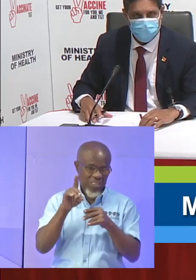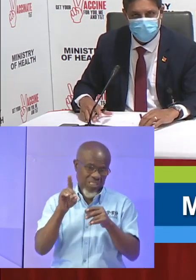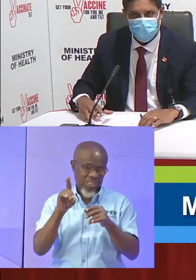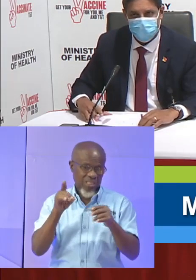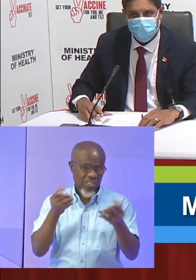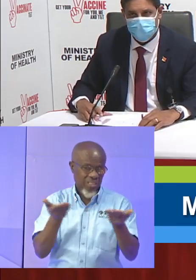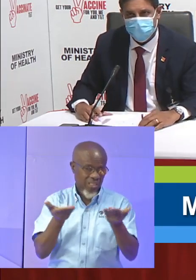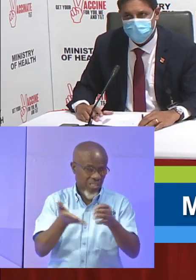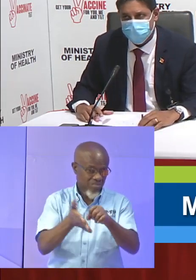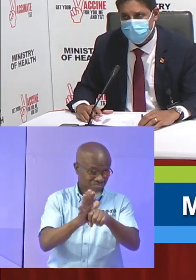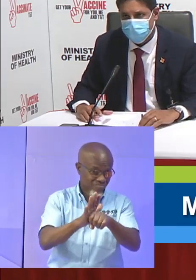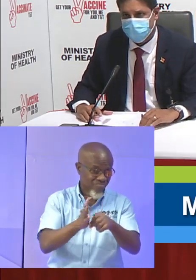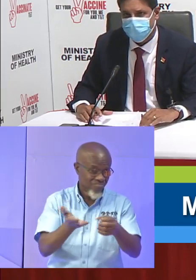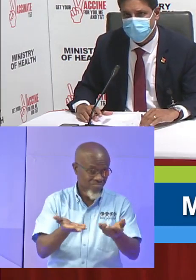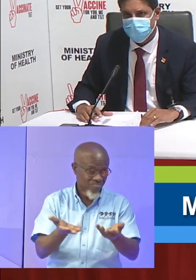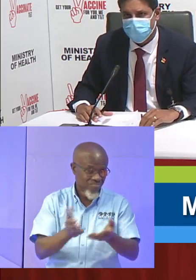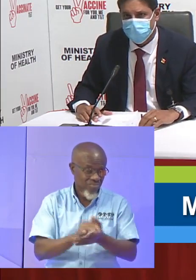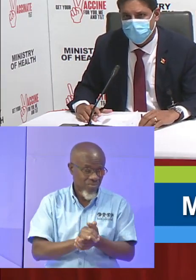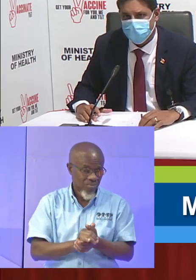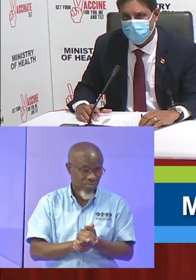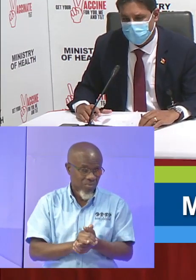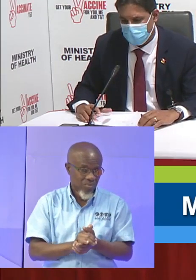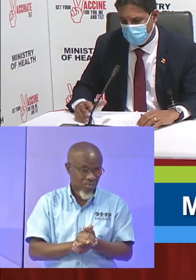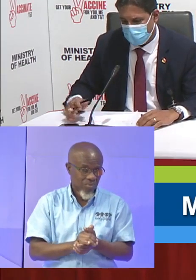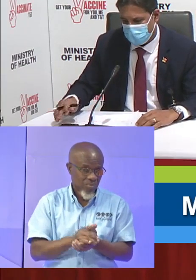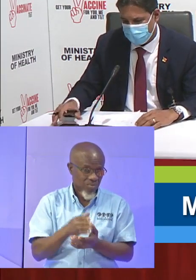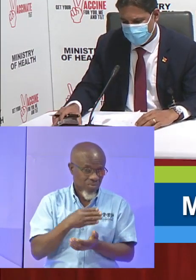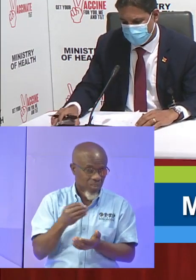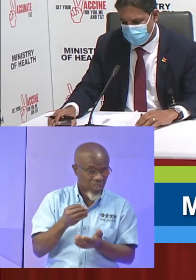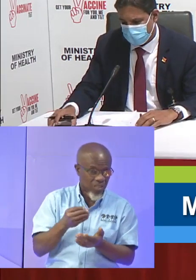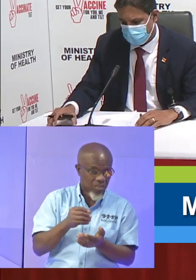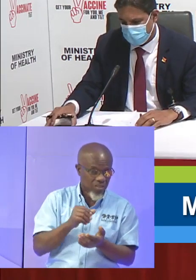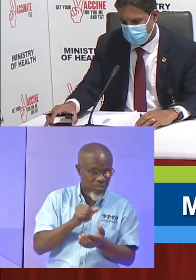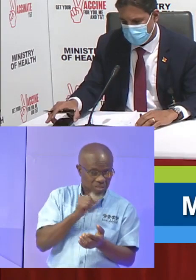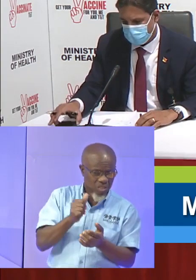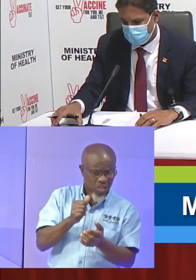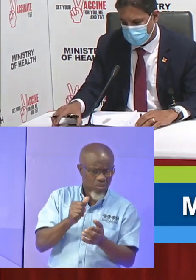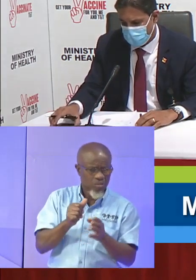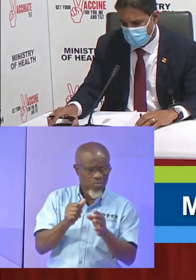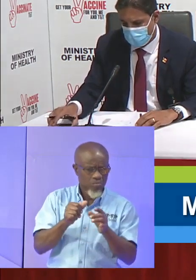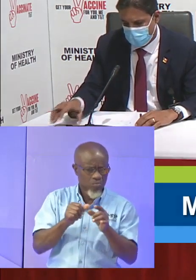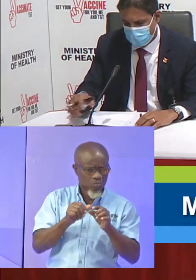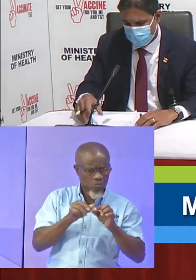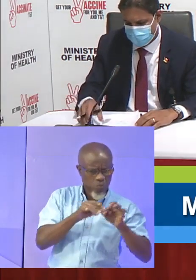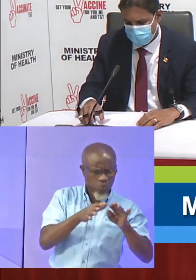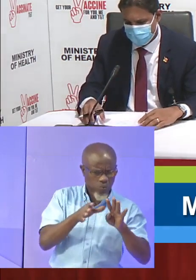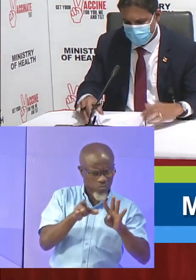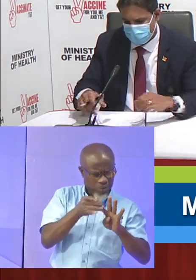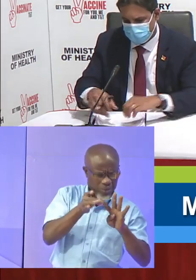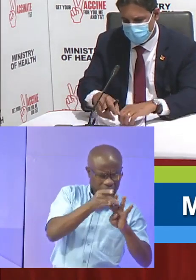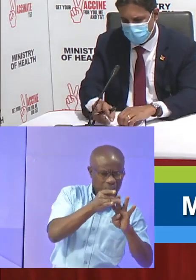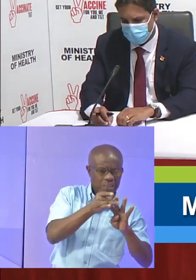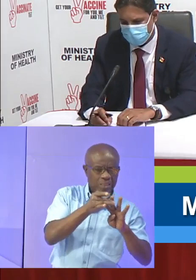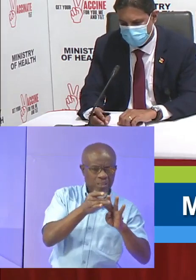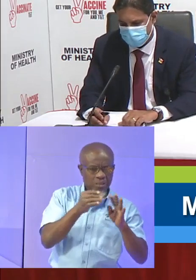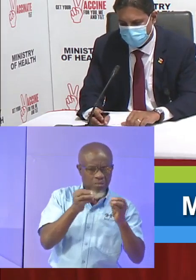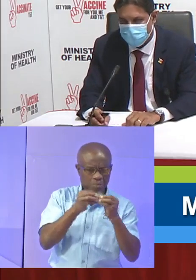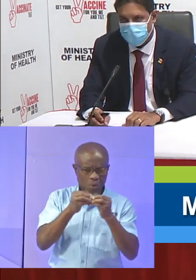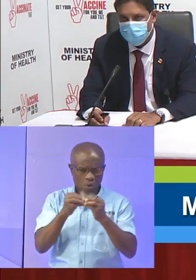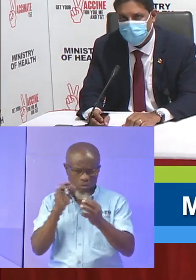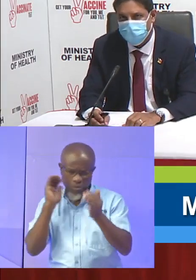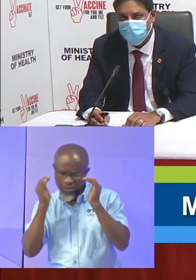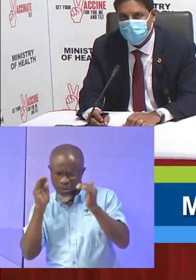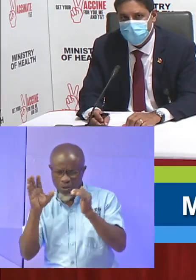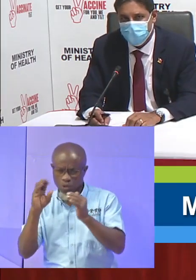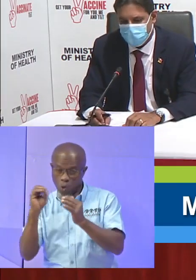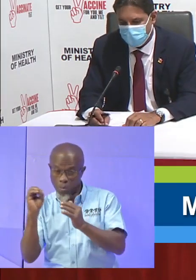it is still, while not as transmissible, it has worse effects than the Omicron